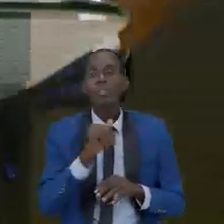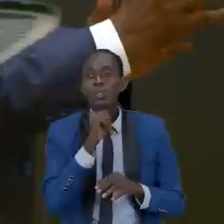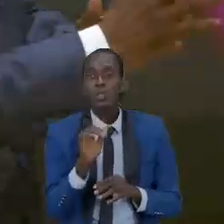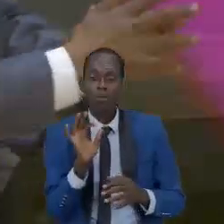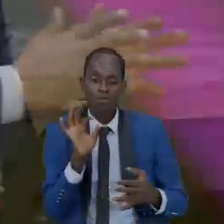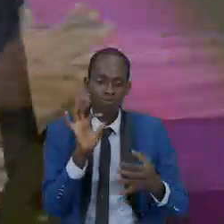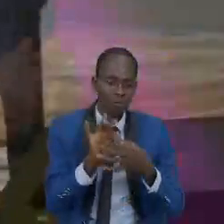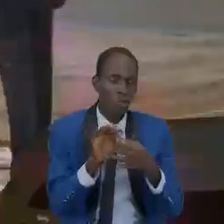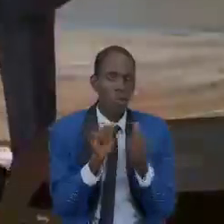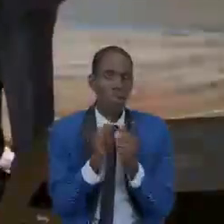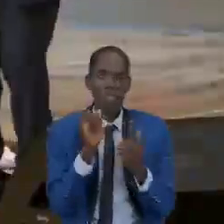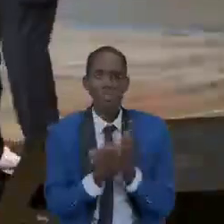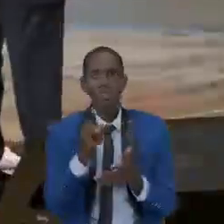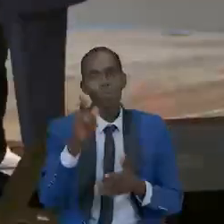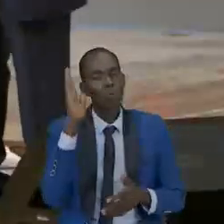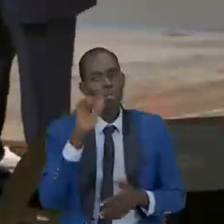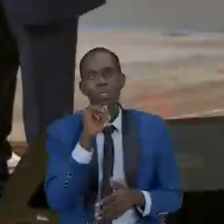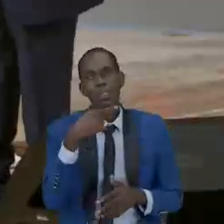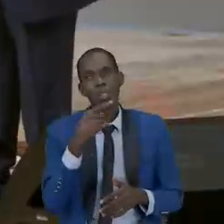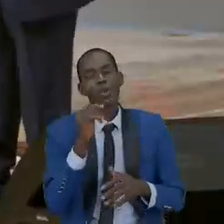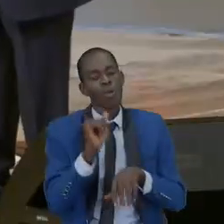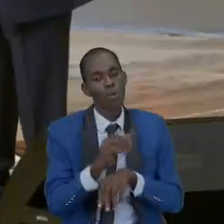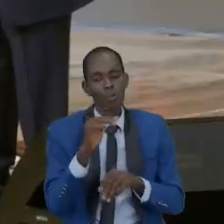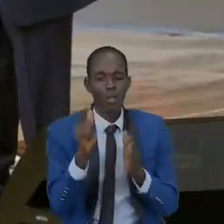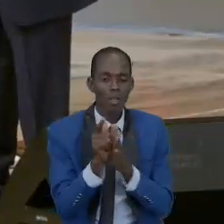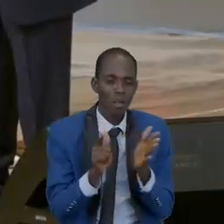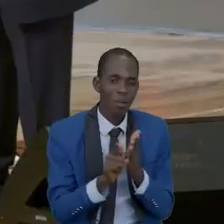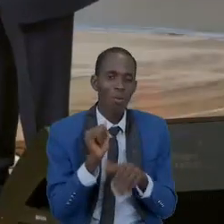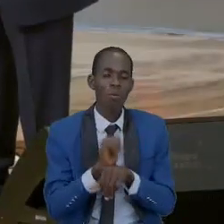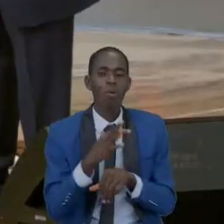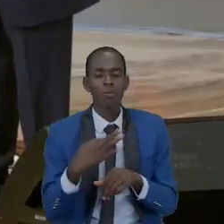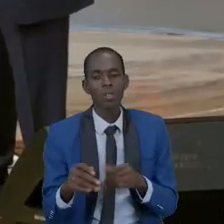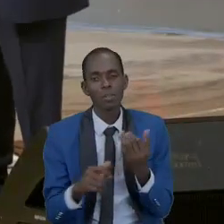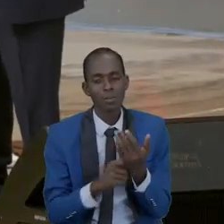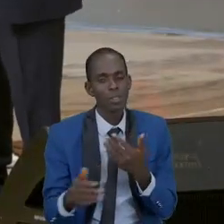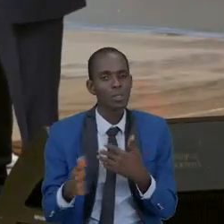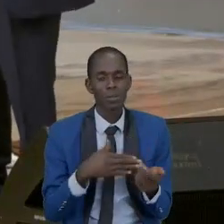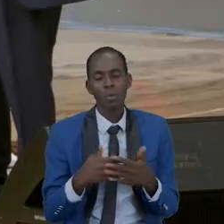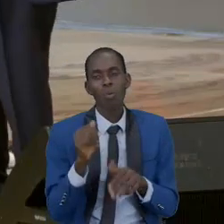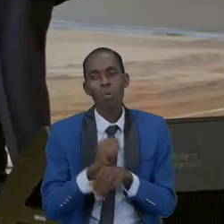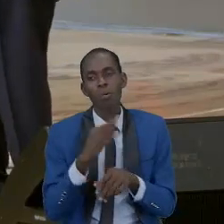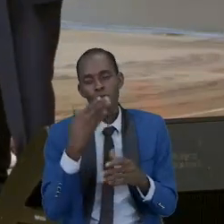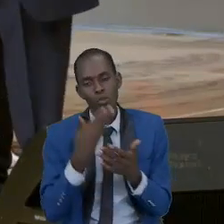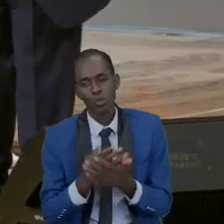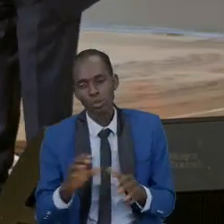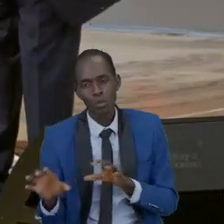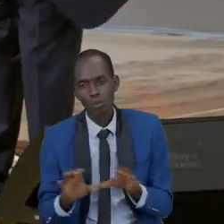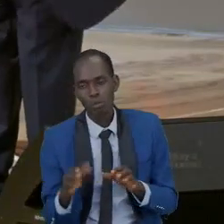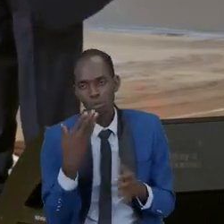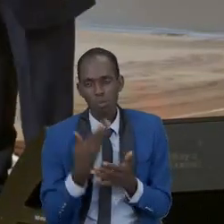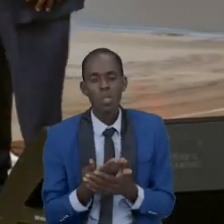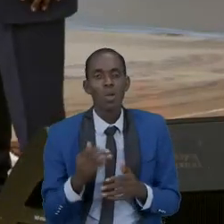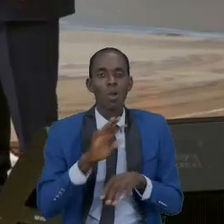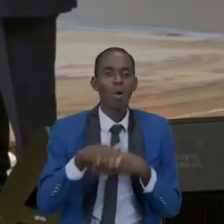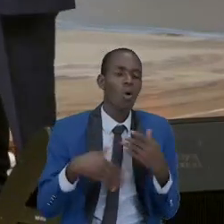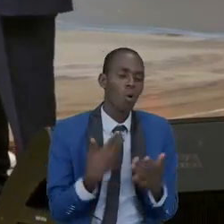with that. You'll not say works of the law, works of the flesh, works of doing good and works of this, everything lumped